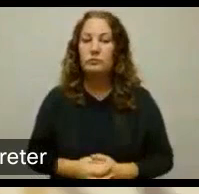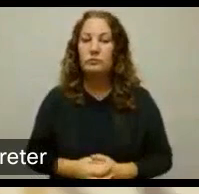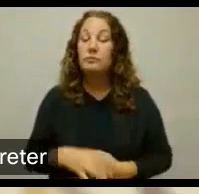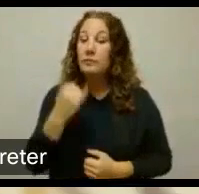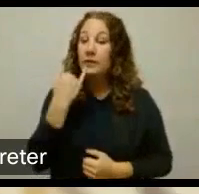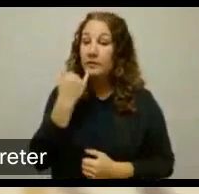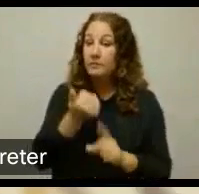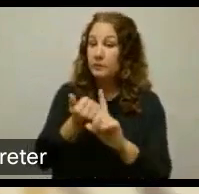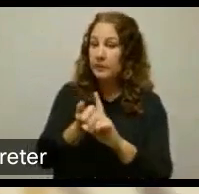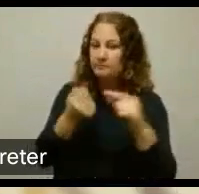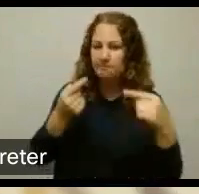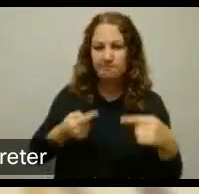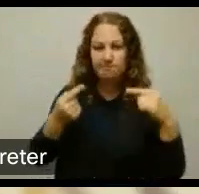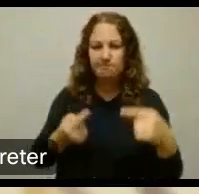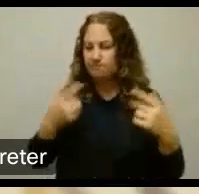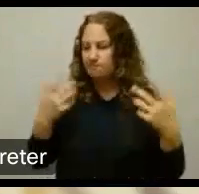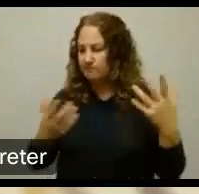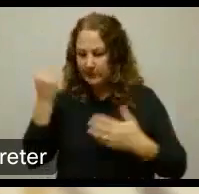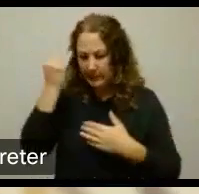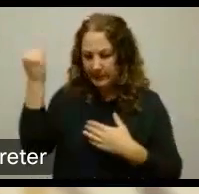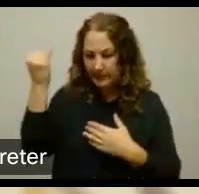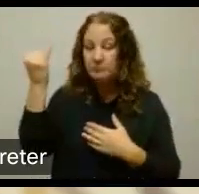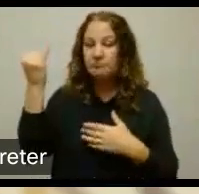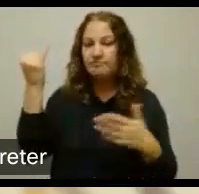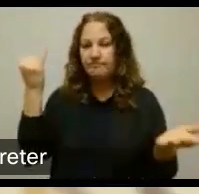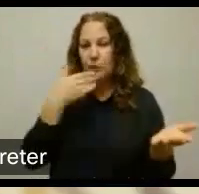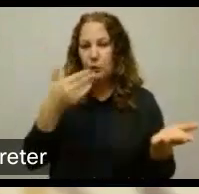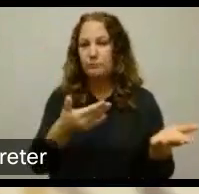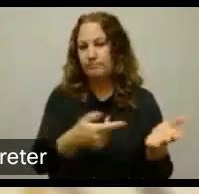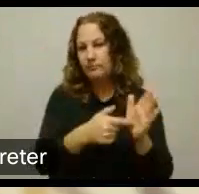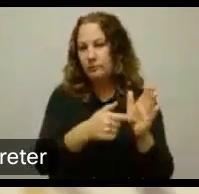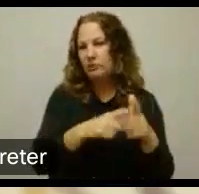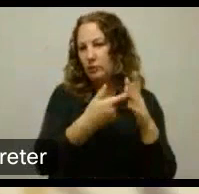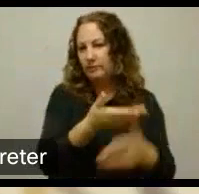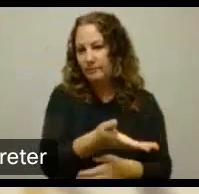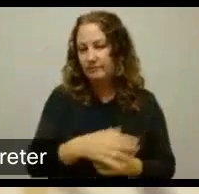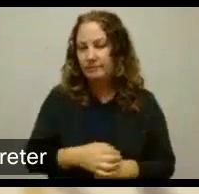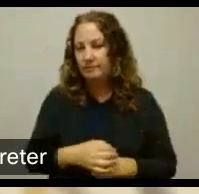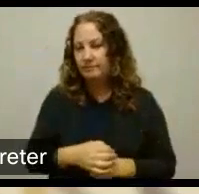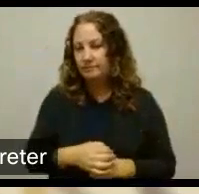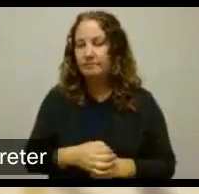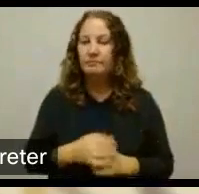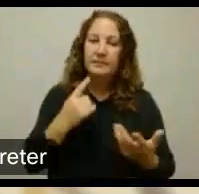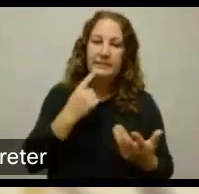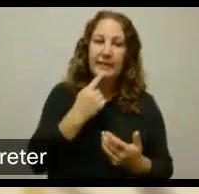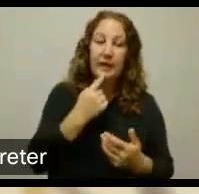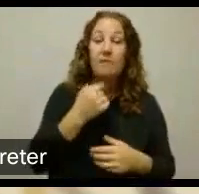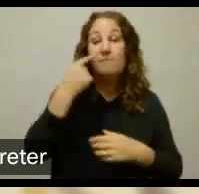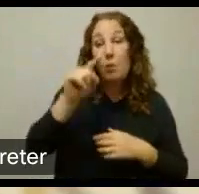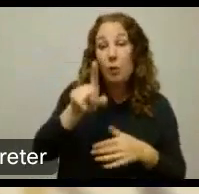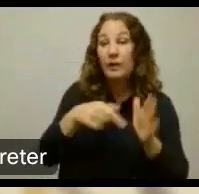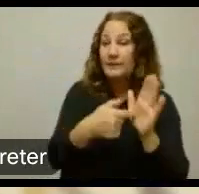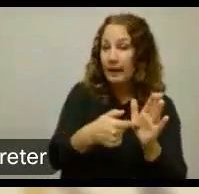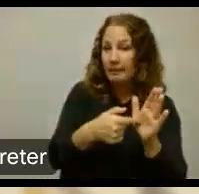you are struggling to develop an idea, this is a good place to start, right? You can think, for example, and then think of some sort